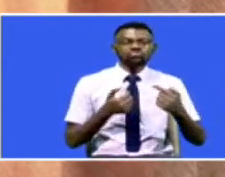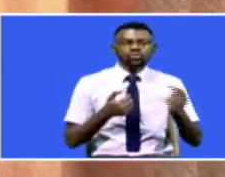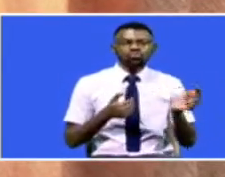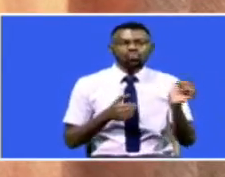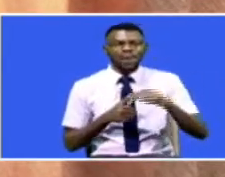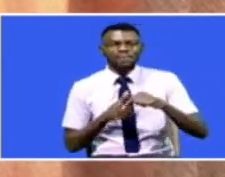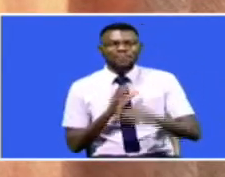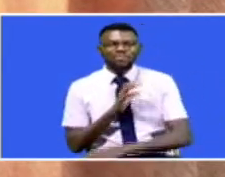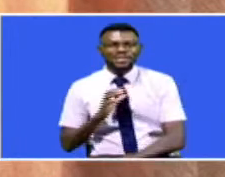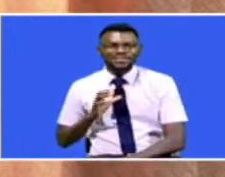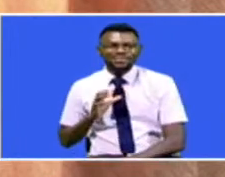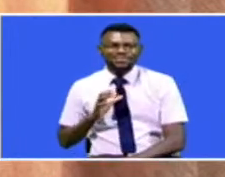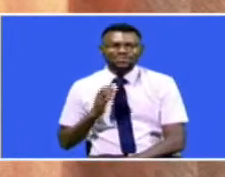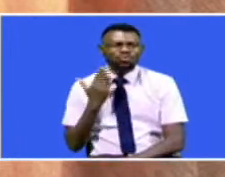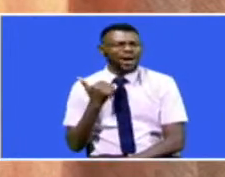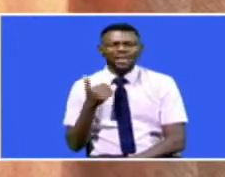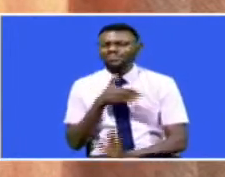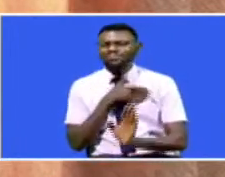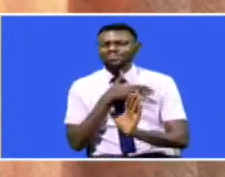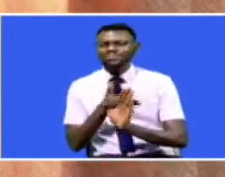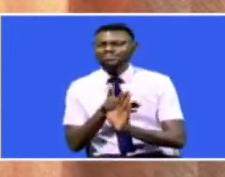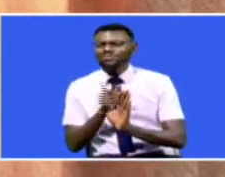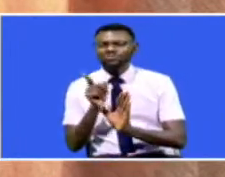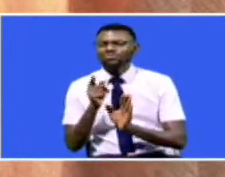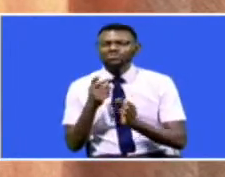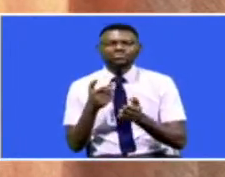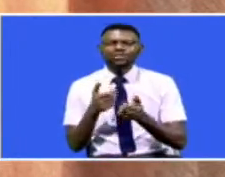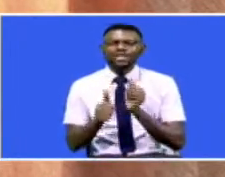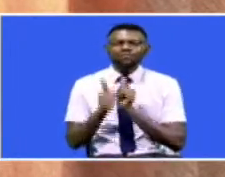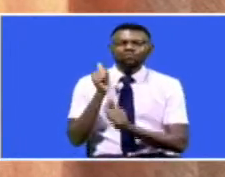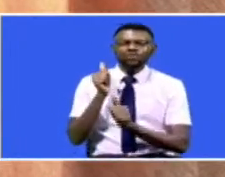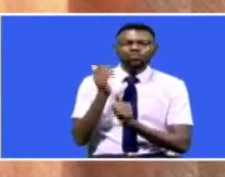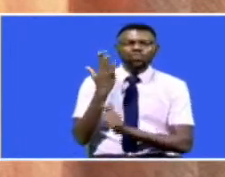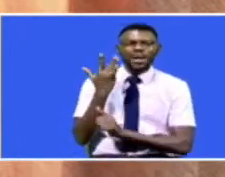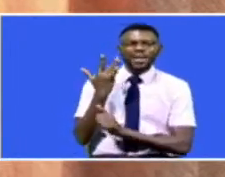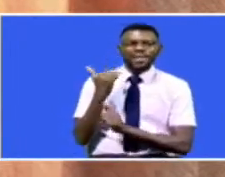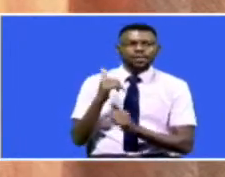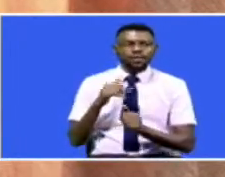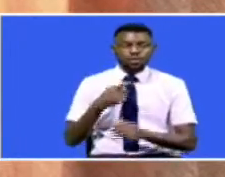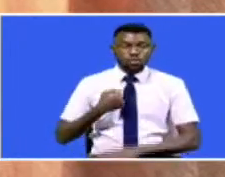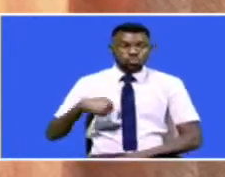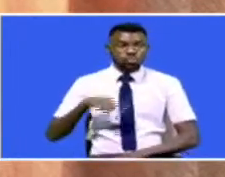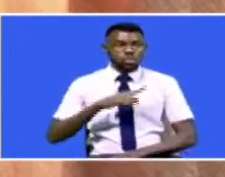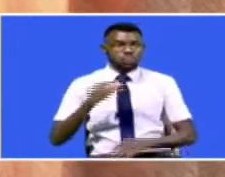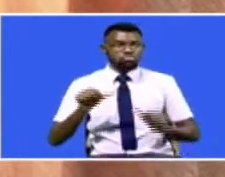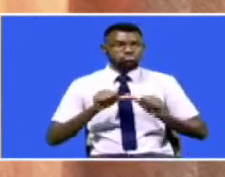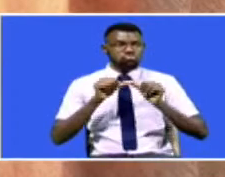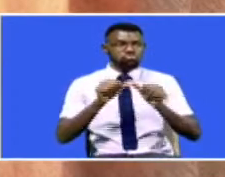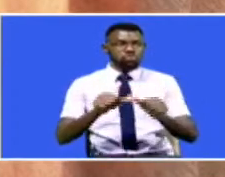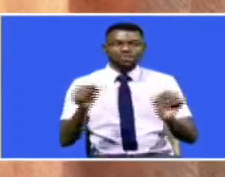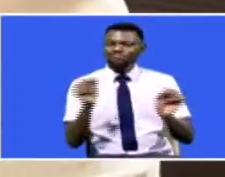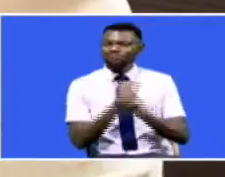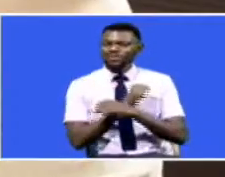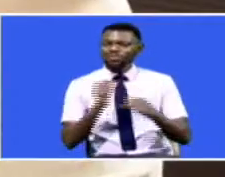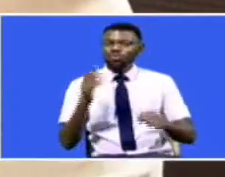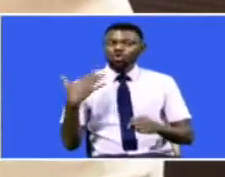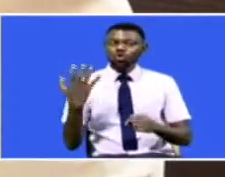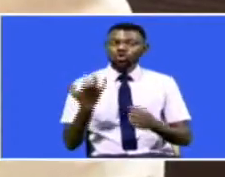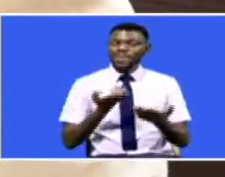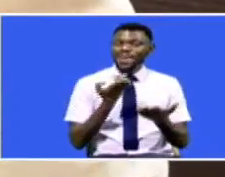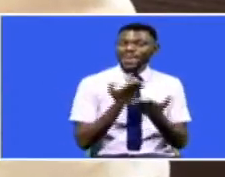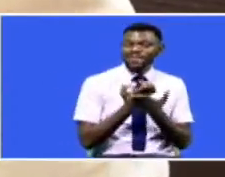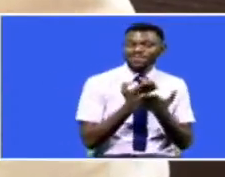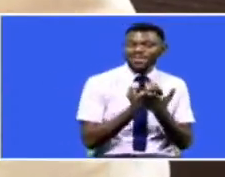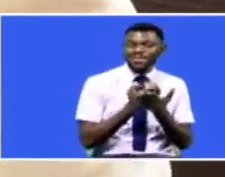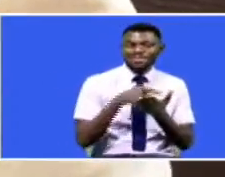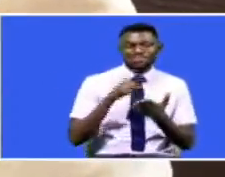committee? Now, we are unable to proceed without this particular document. Up next